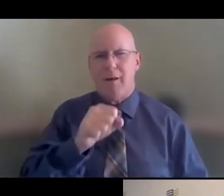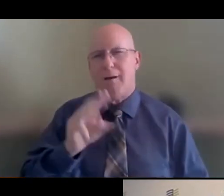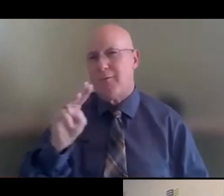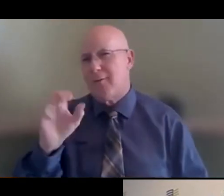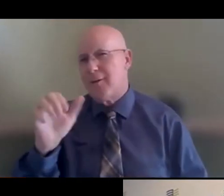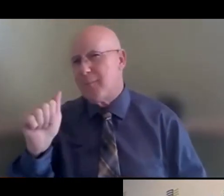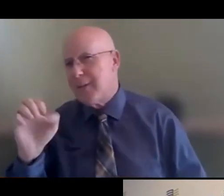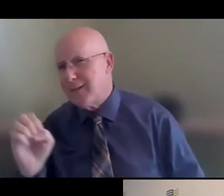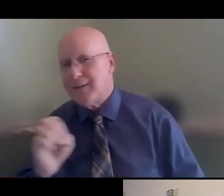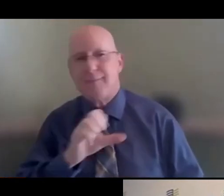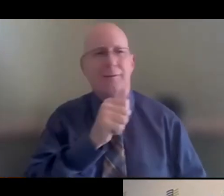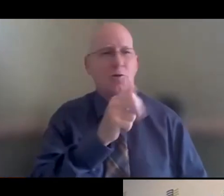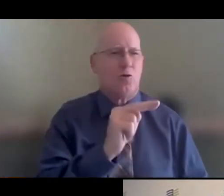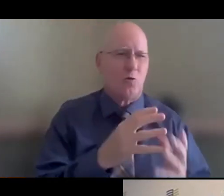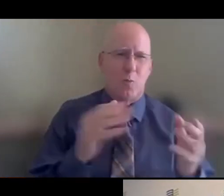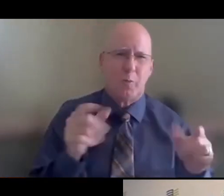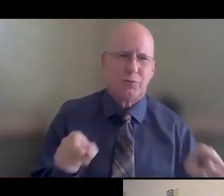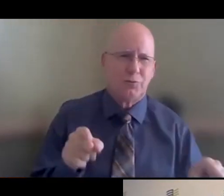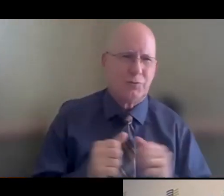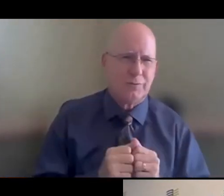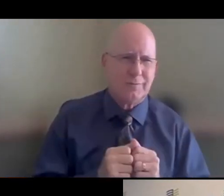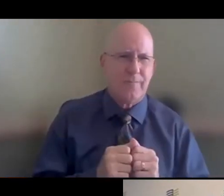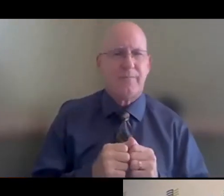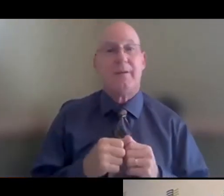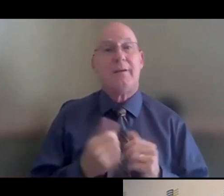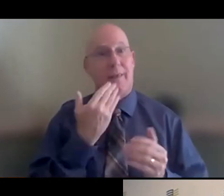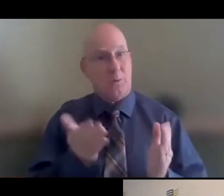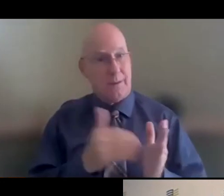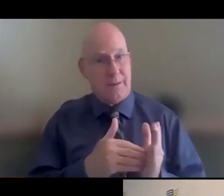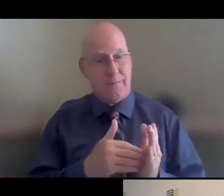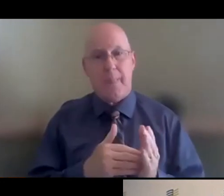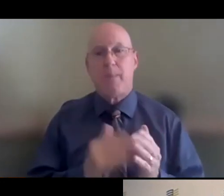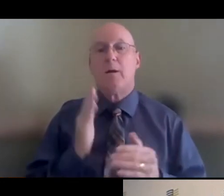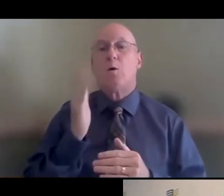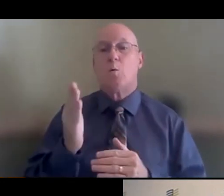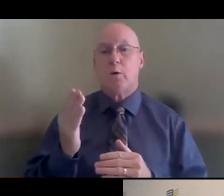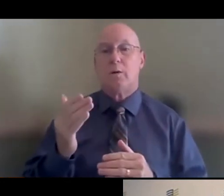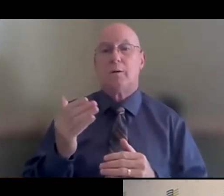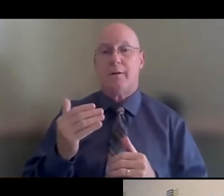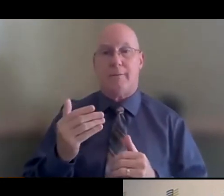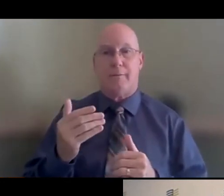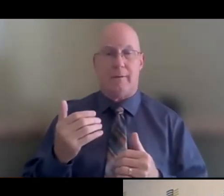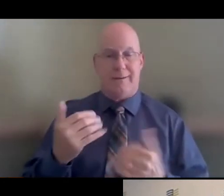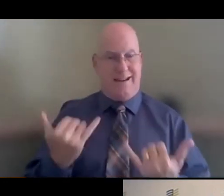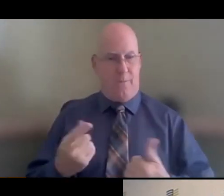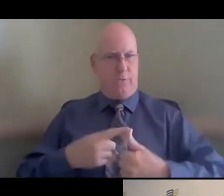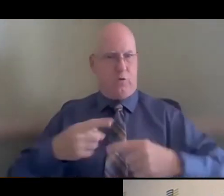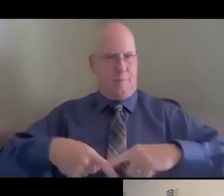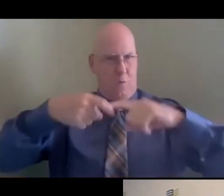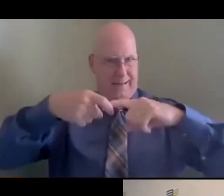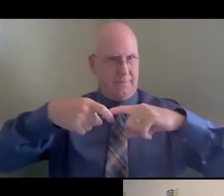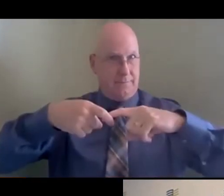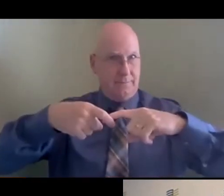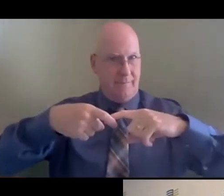much. So thank you again. But we're going to head into our very first break. So if